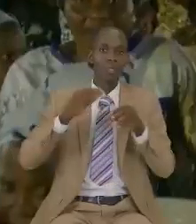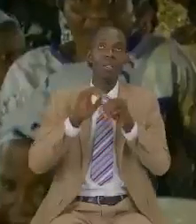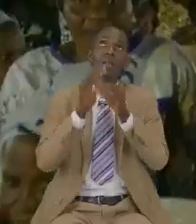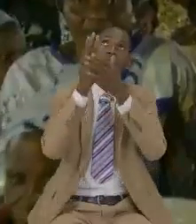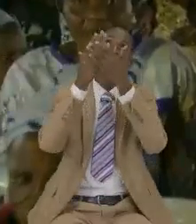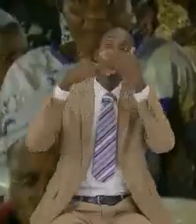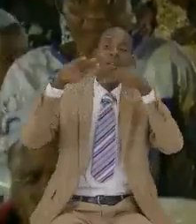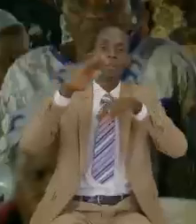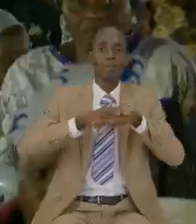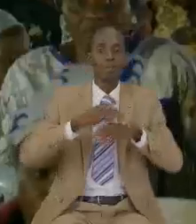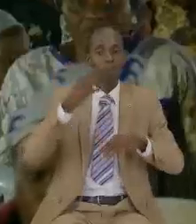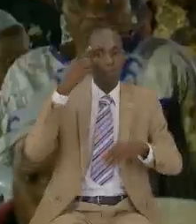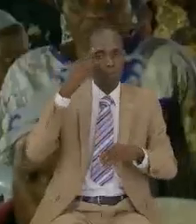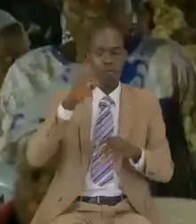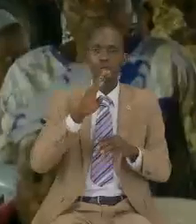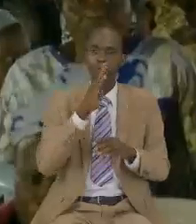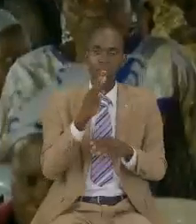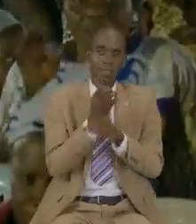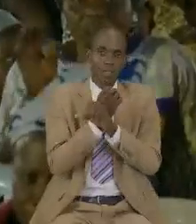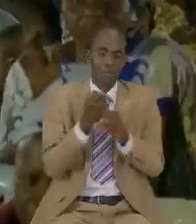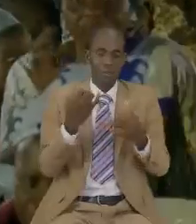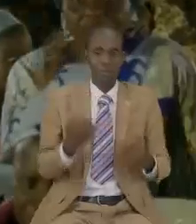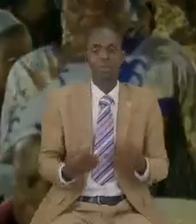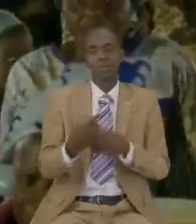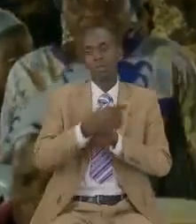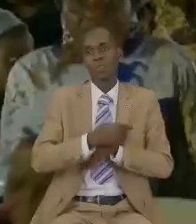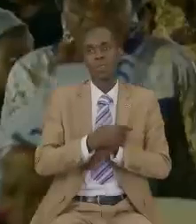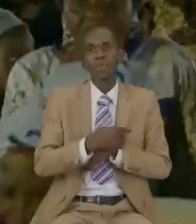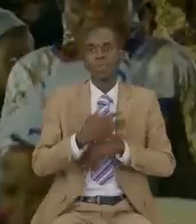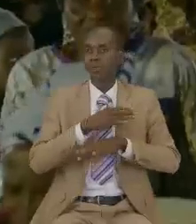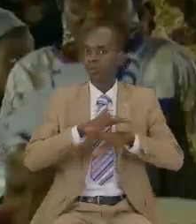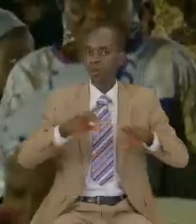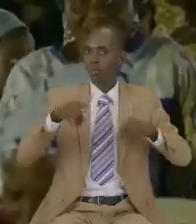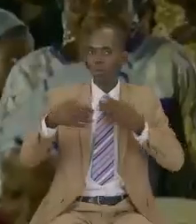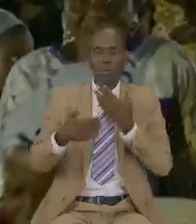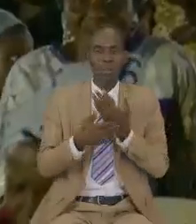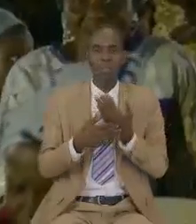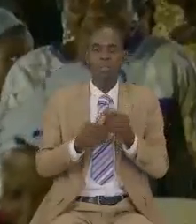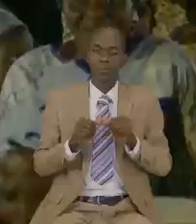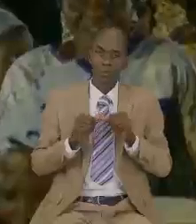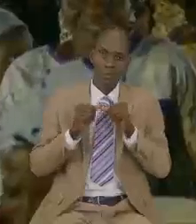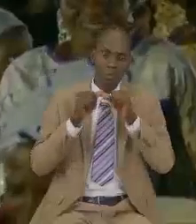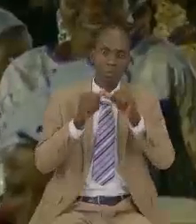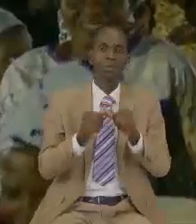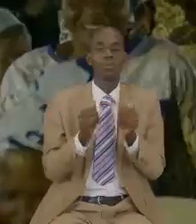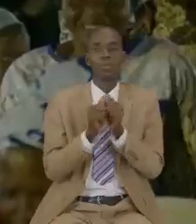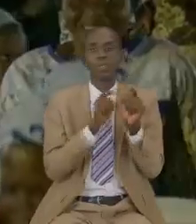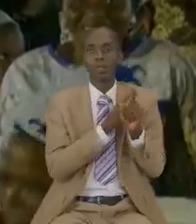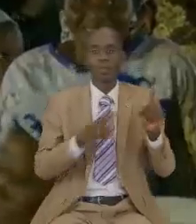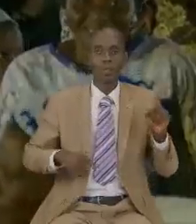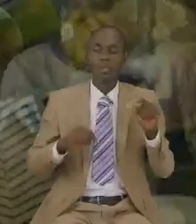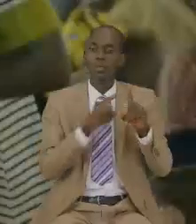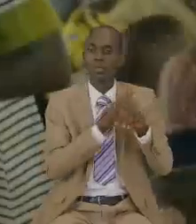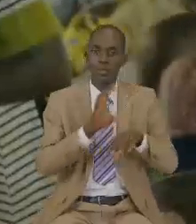have taken. Counselors, please, let's do our best. Let's do our best. If you have finished with one